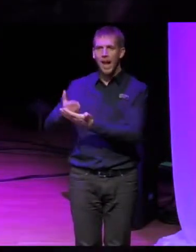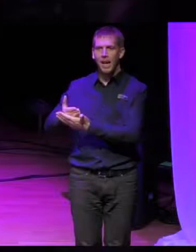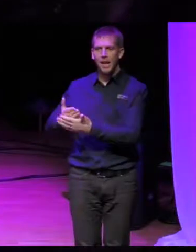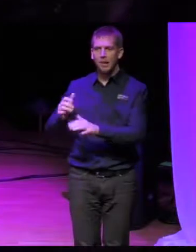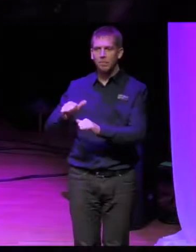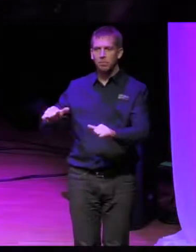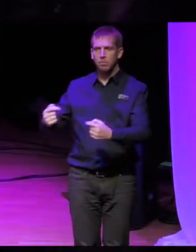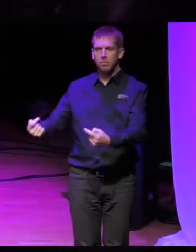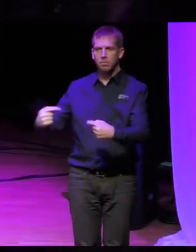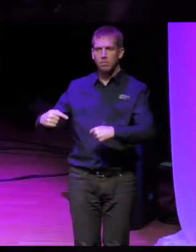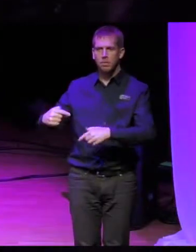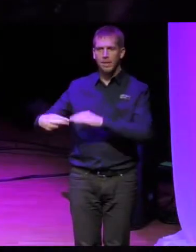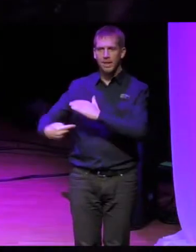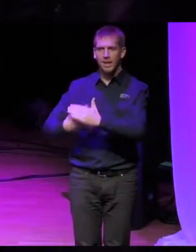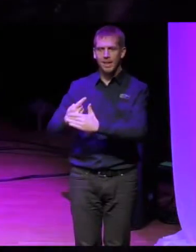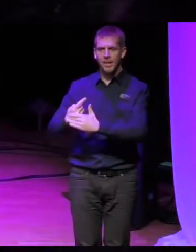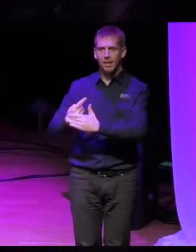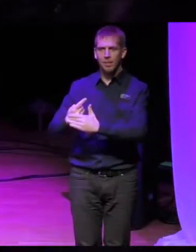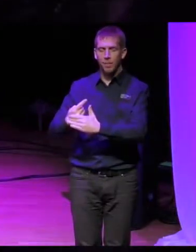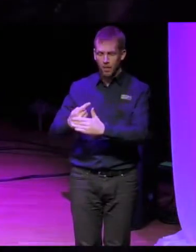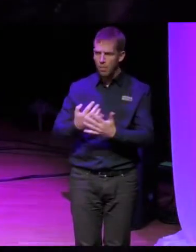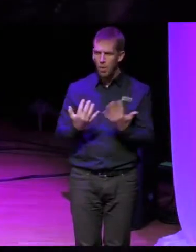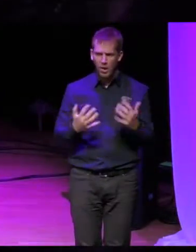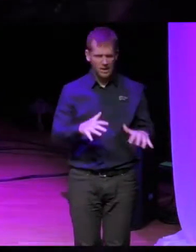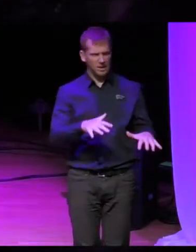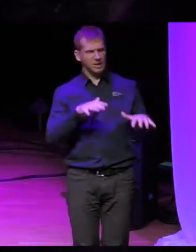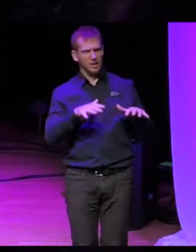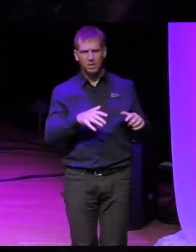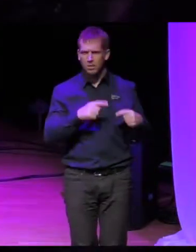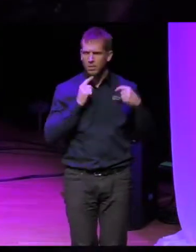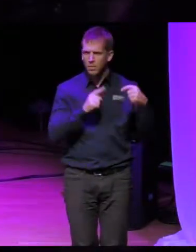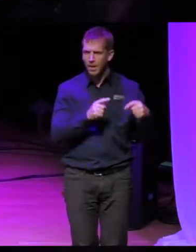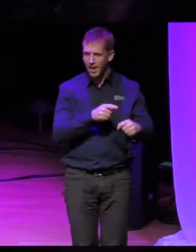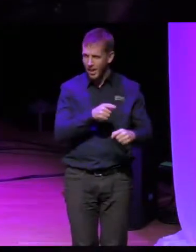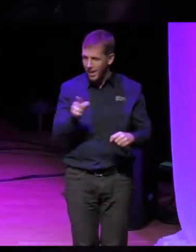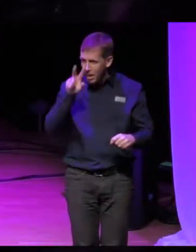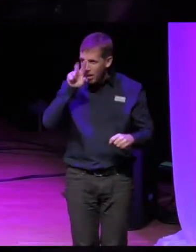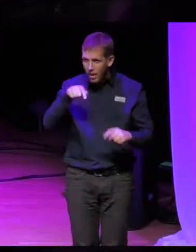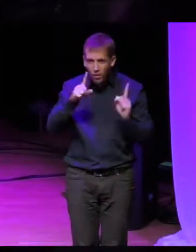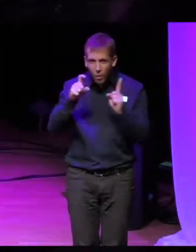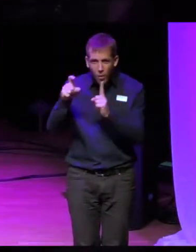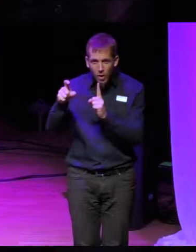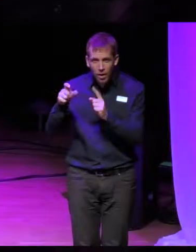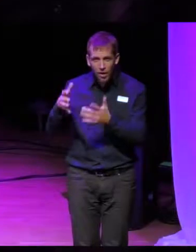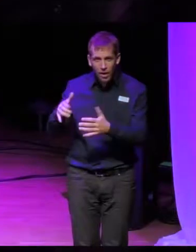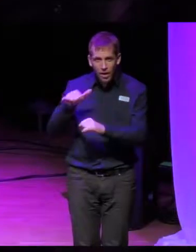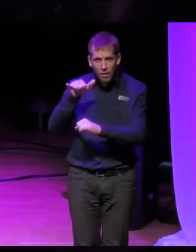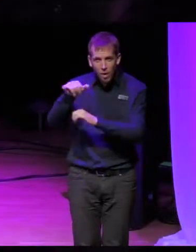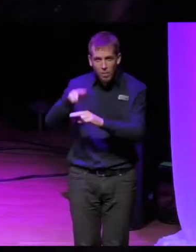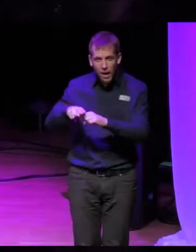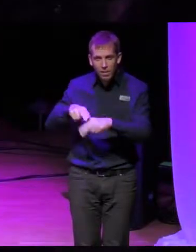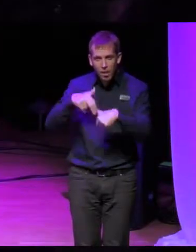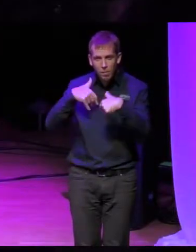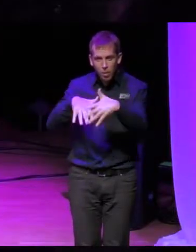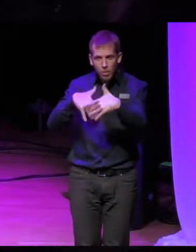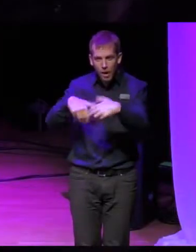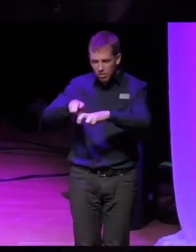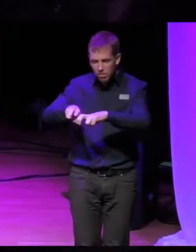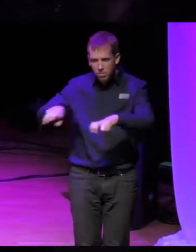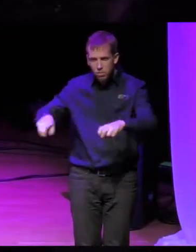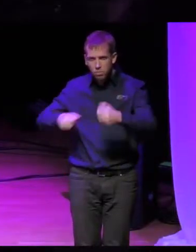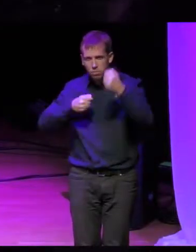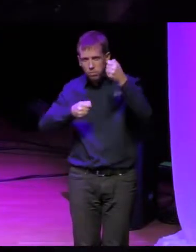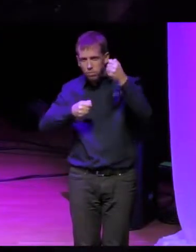and it created an outcry. And I'm sure many of you have seen the photos of the airport protests that happened throughout the